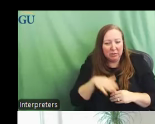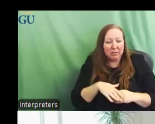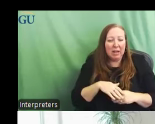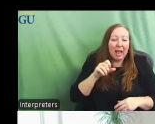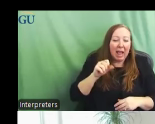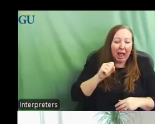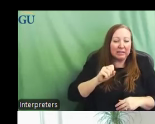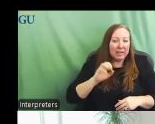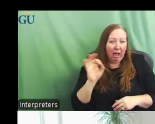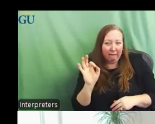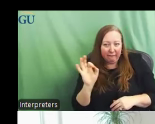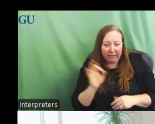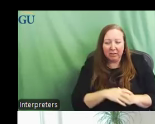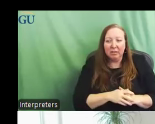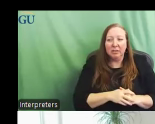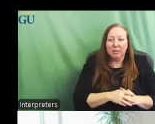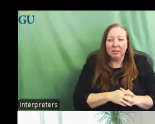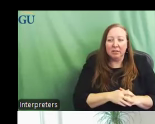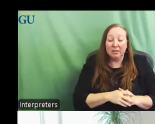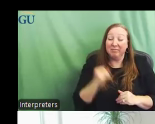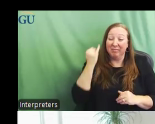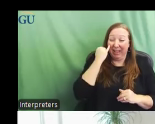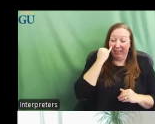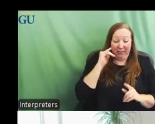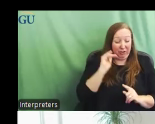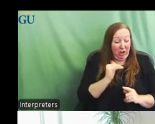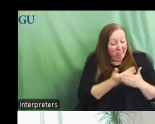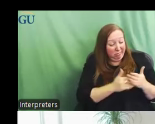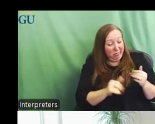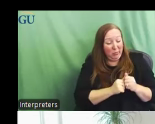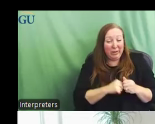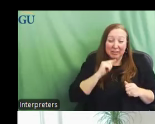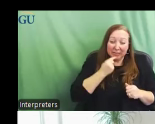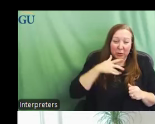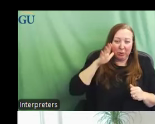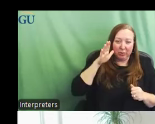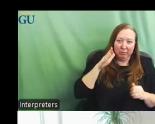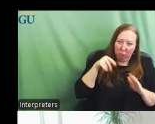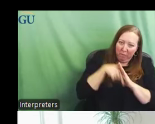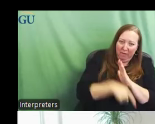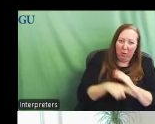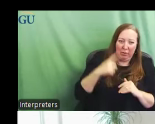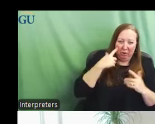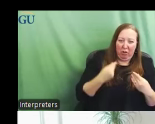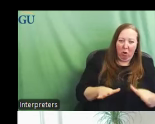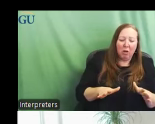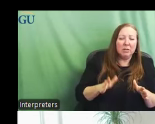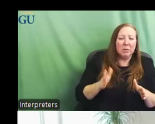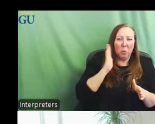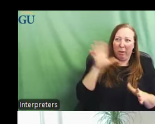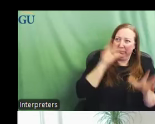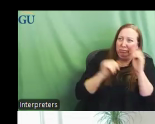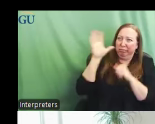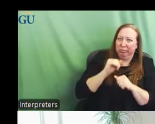and we know that kids who have more severe to profound may miss all of the speech sounds, but still respond to some environmental